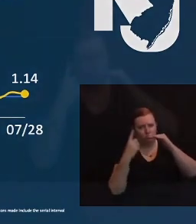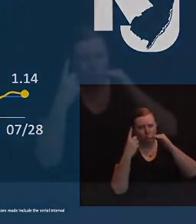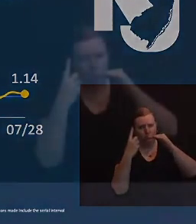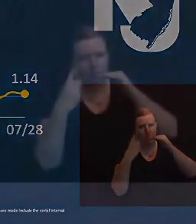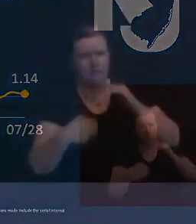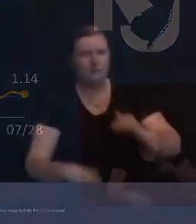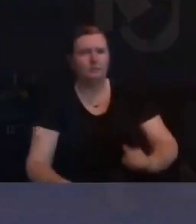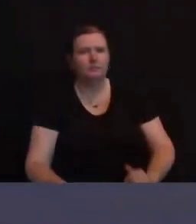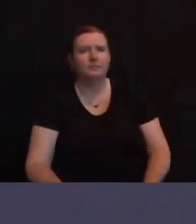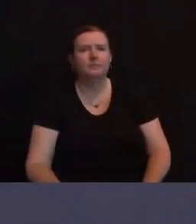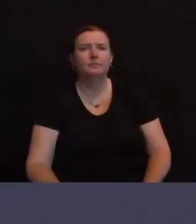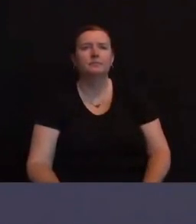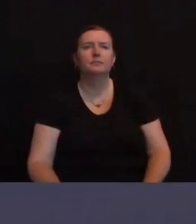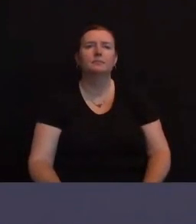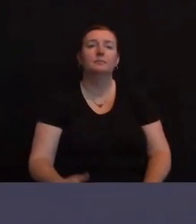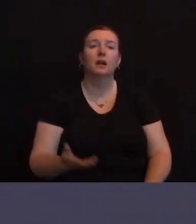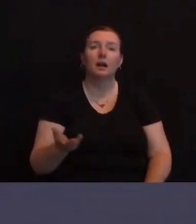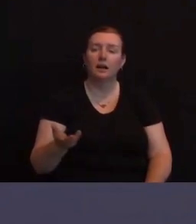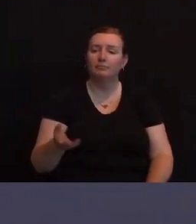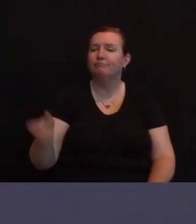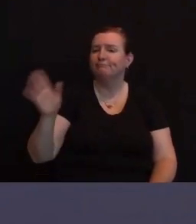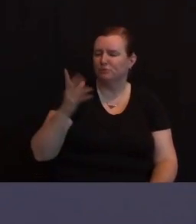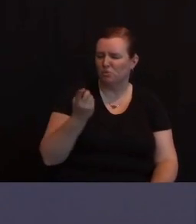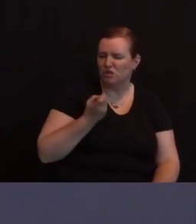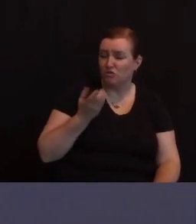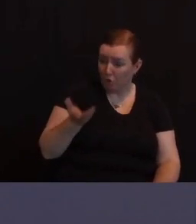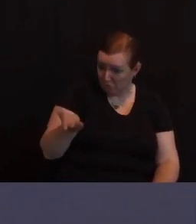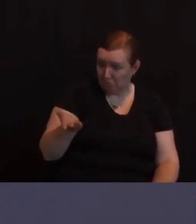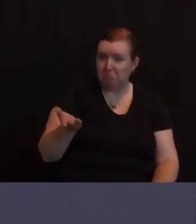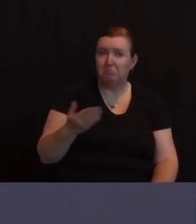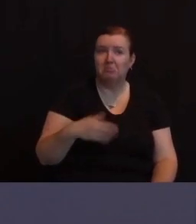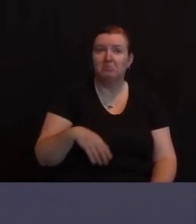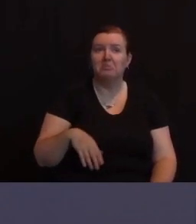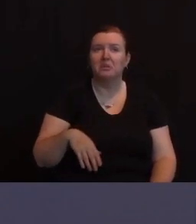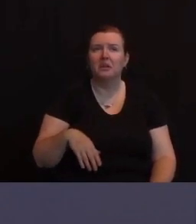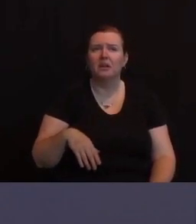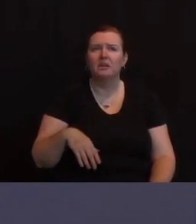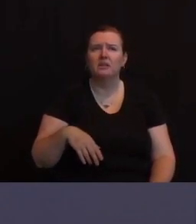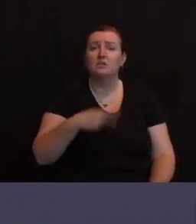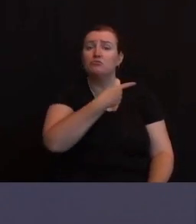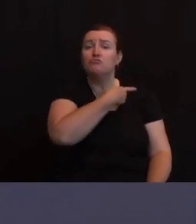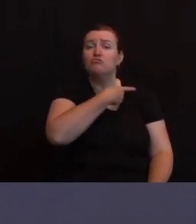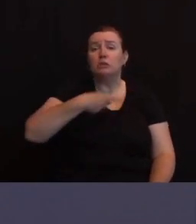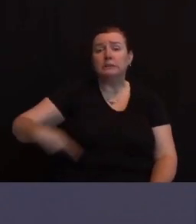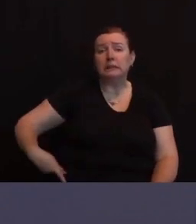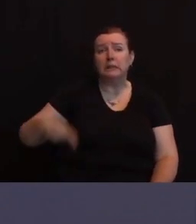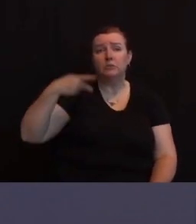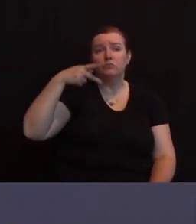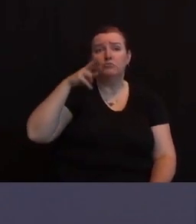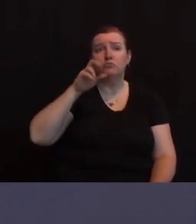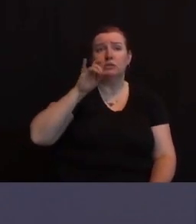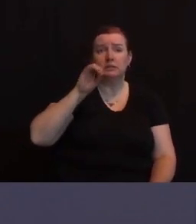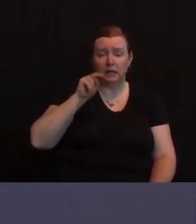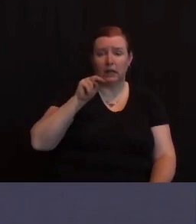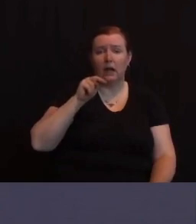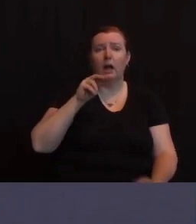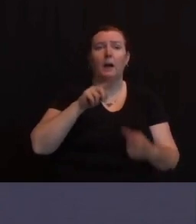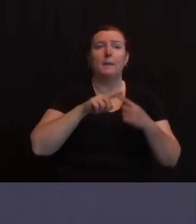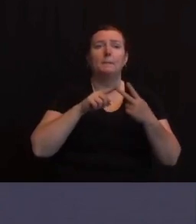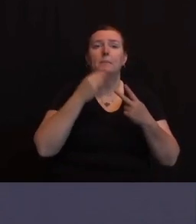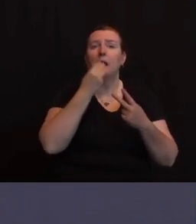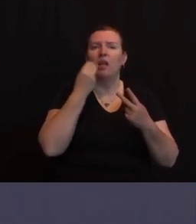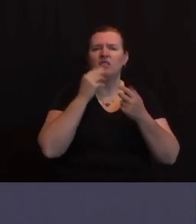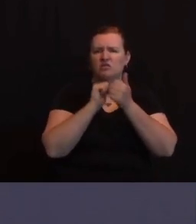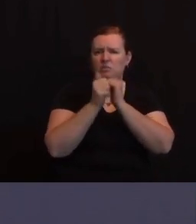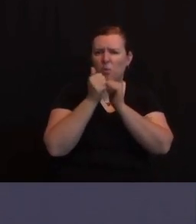having me. Governor, Princeton, Monmouth, they've canceled all fall sports. Yesterday, New Jersey Athletic Conference